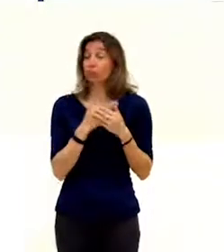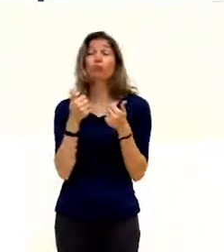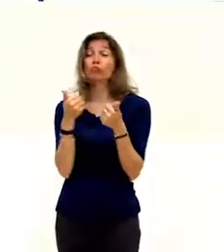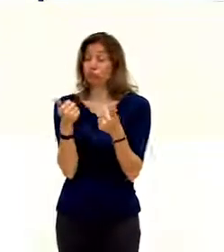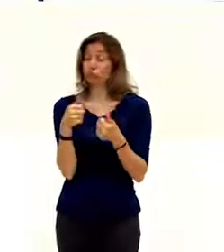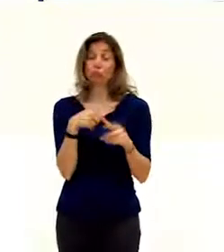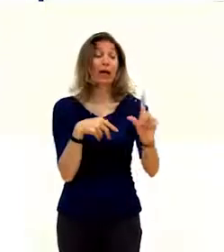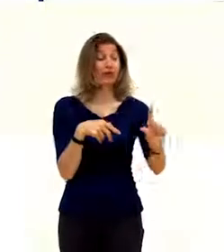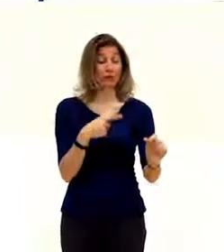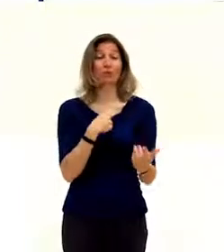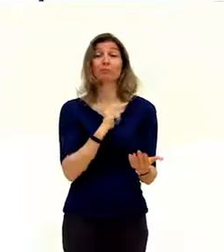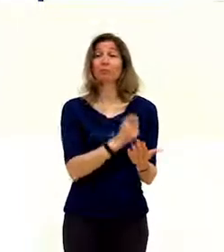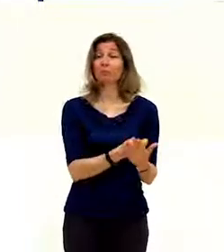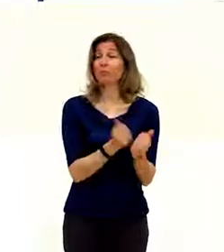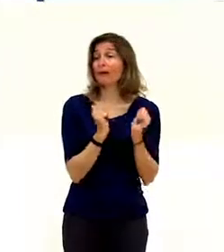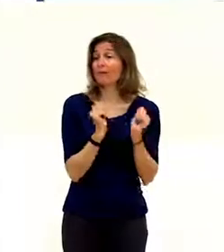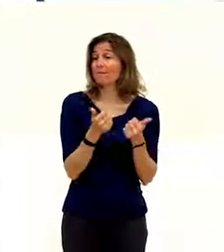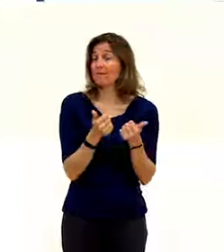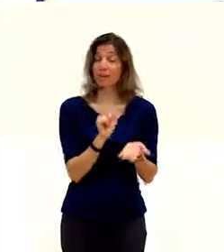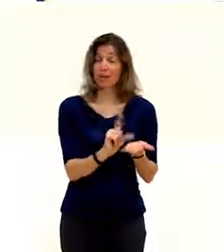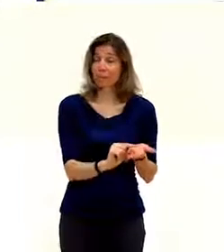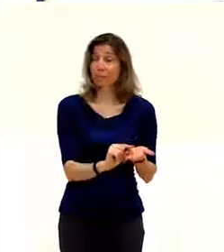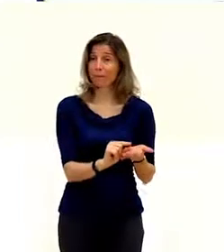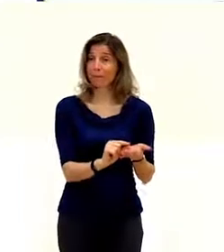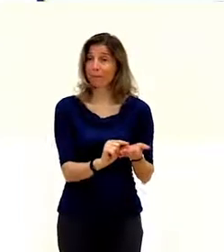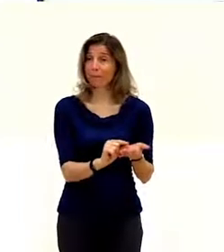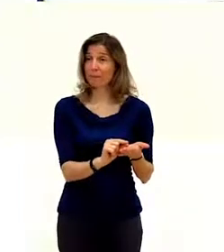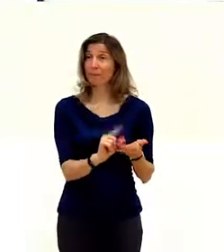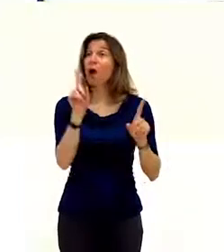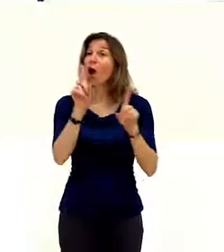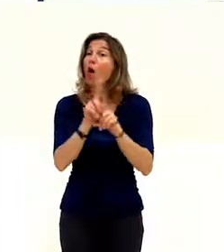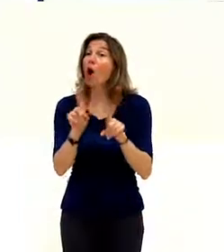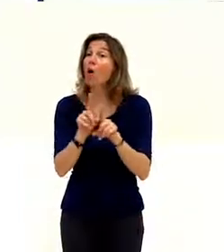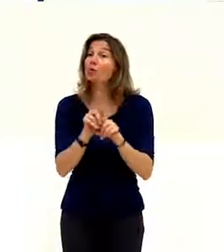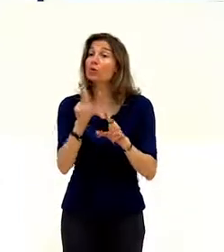because it's not subjective.